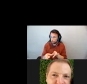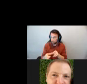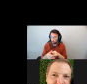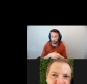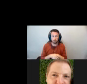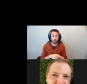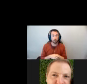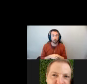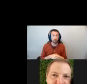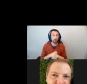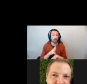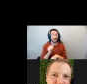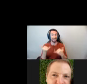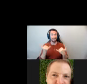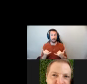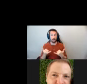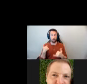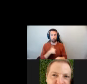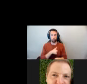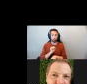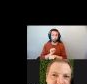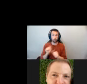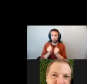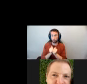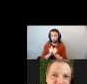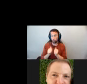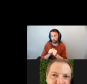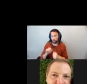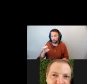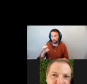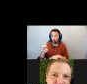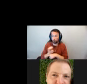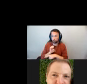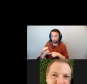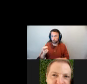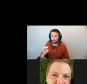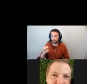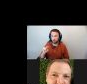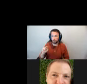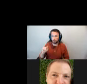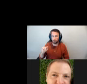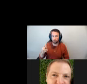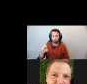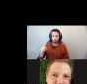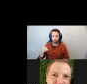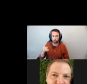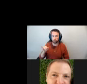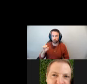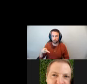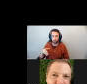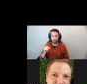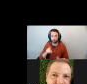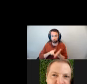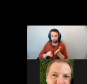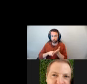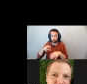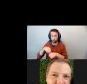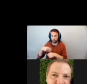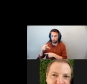as working with our entrepreneurship and commercialization groups in the Purdue Research Foundation to help get